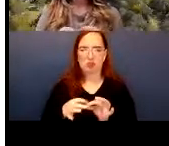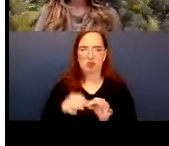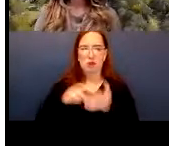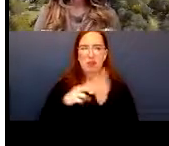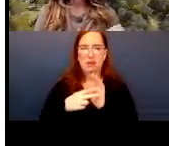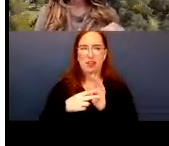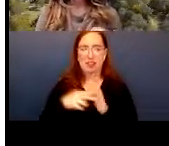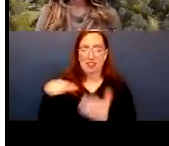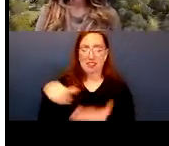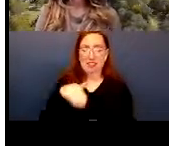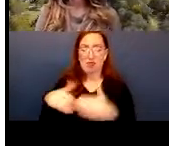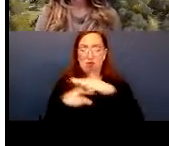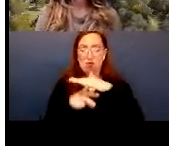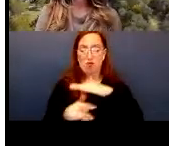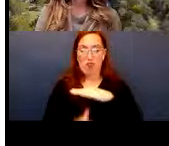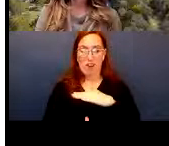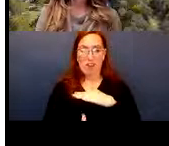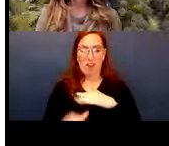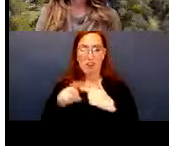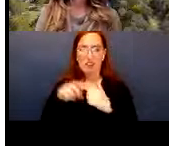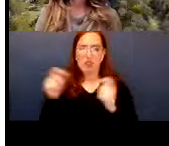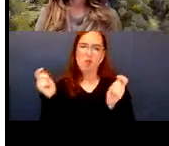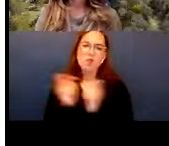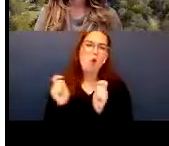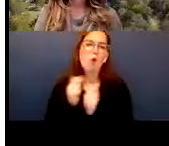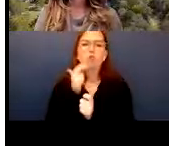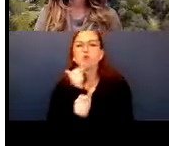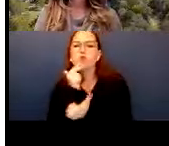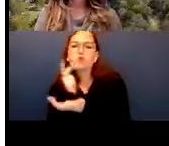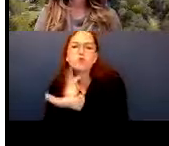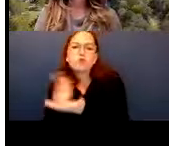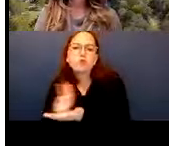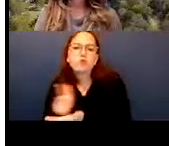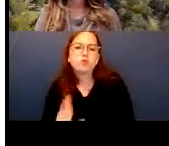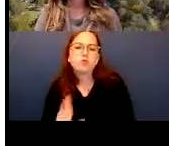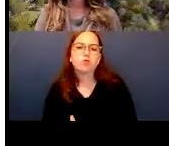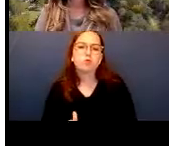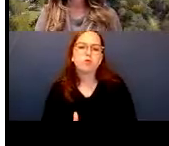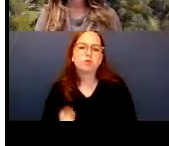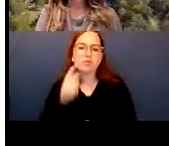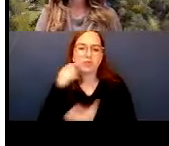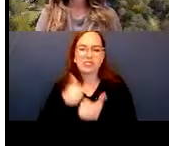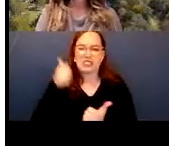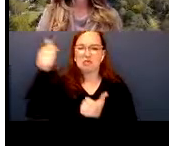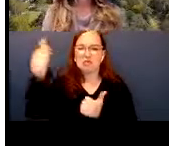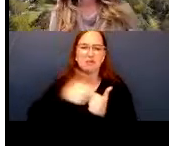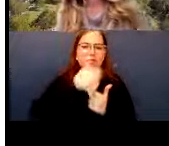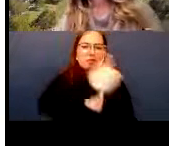with small parking lots in some areas of the park in distant destinations.